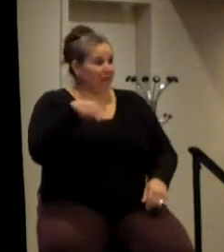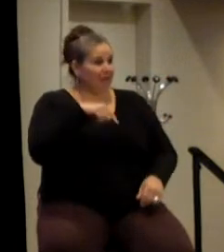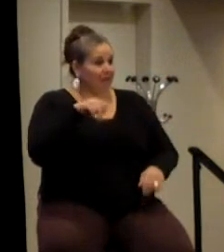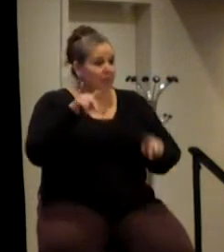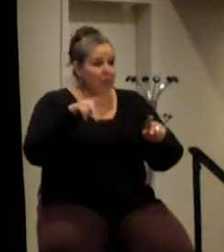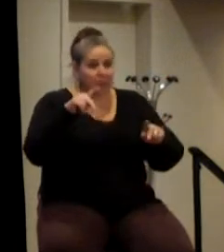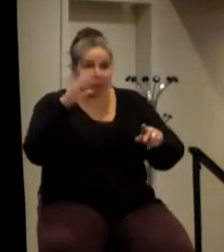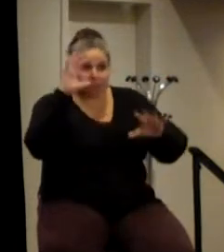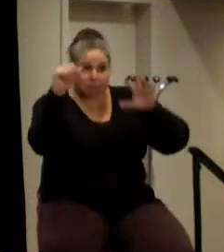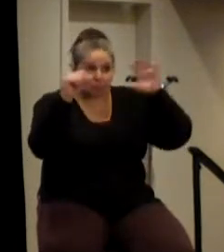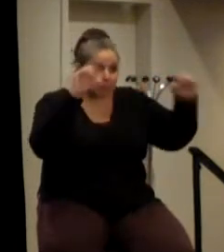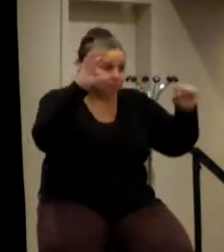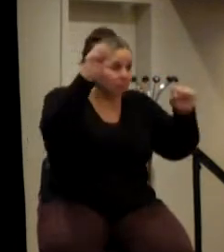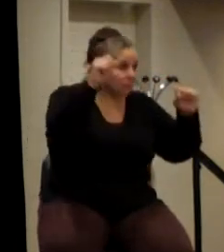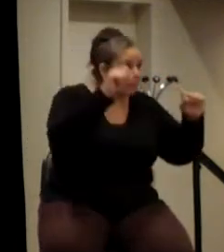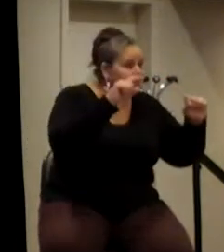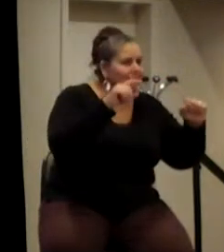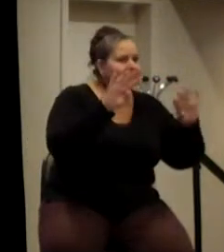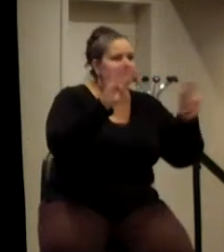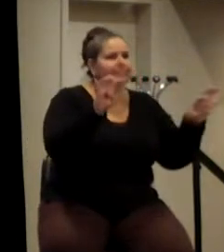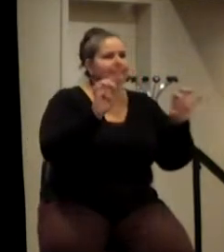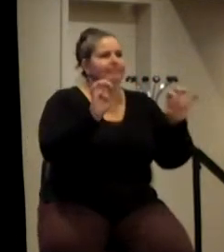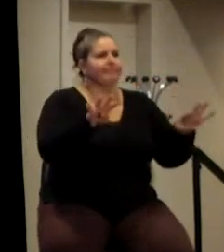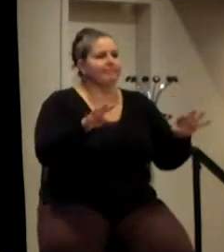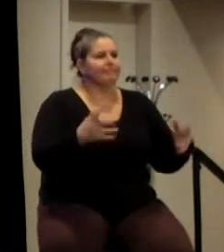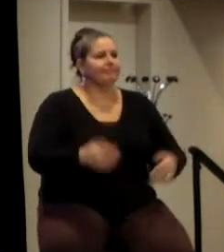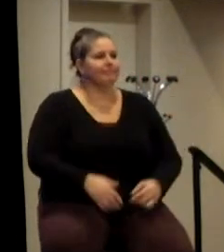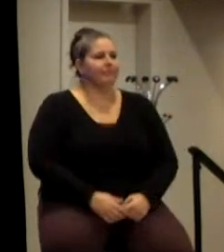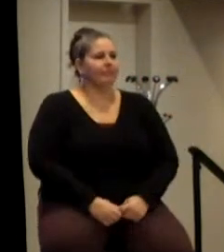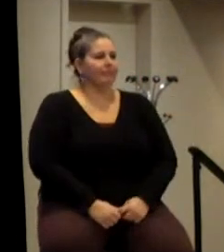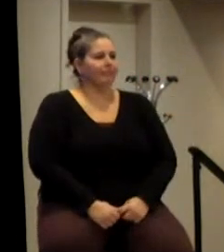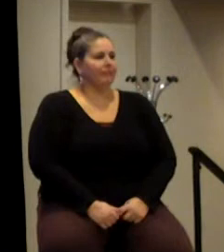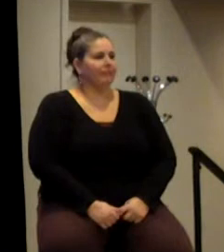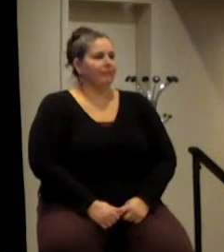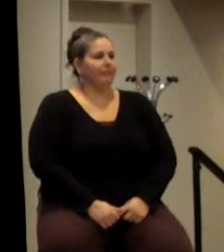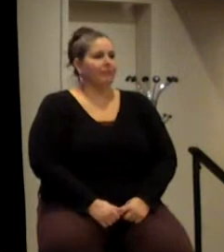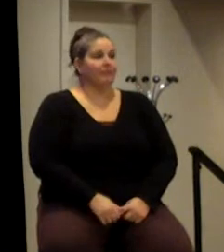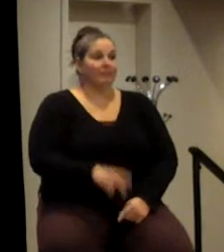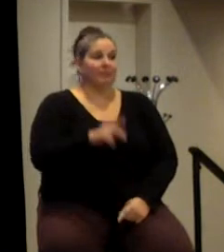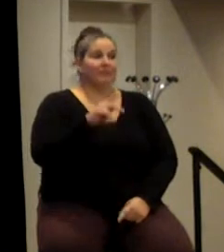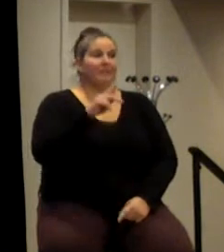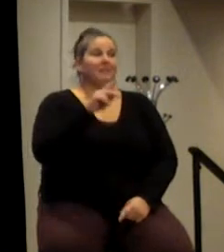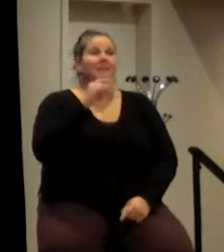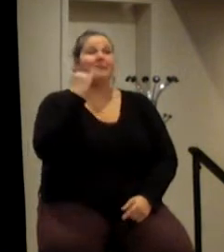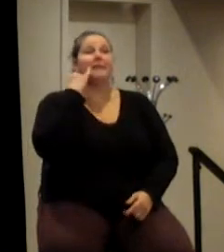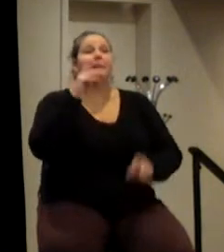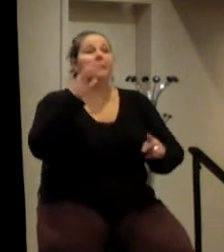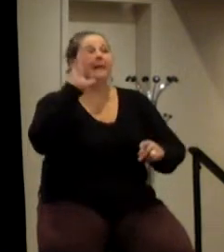of progress. If people are coming back or kids are coming back from Florida,